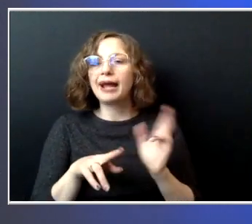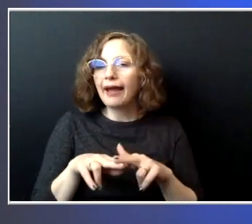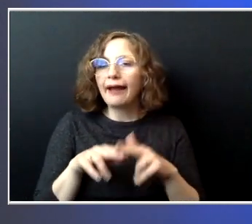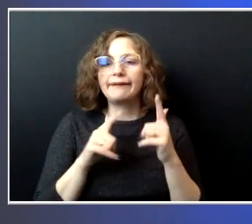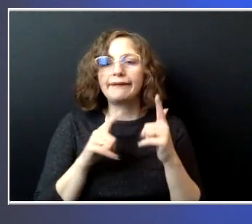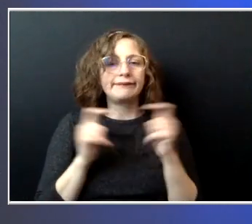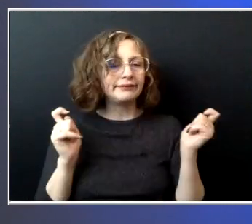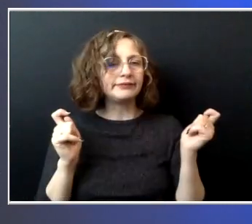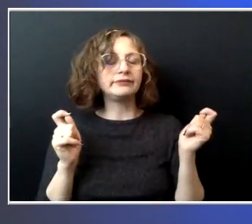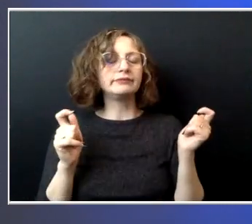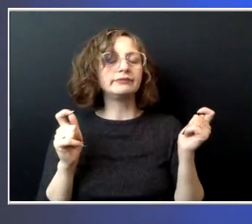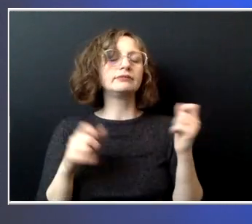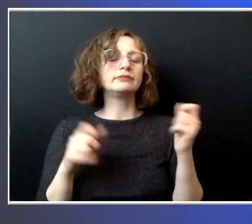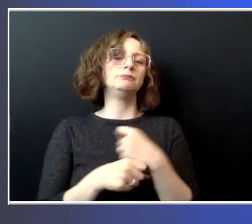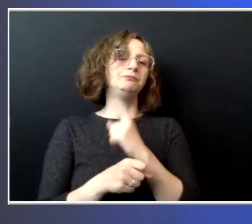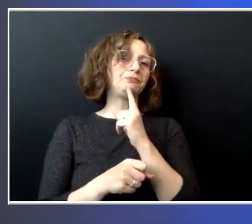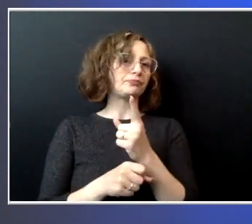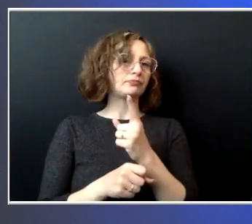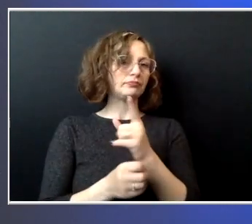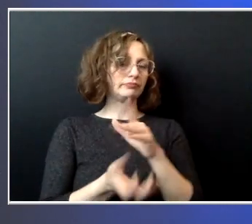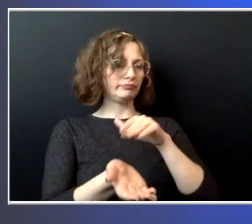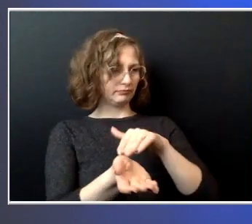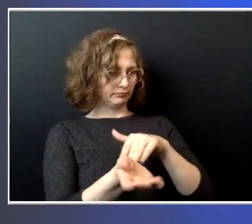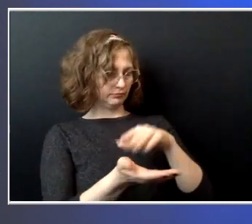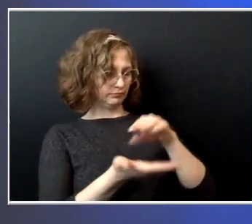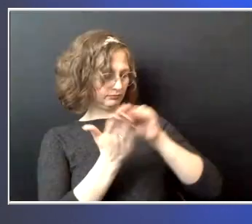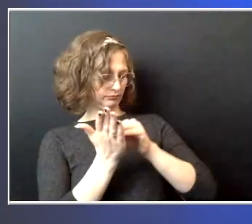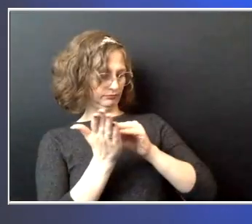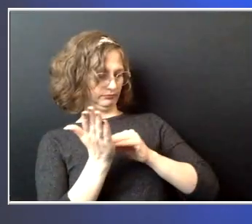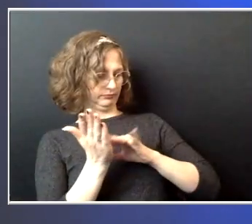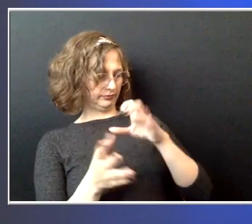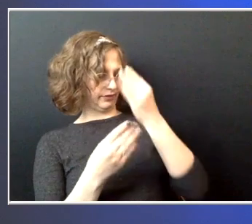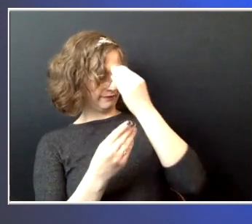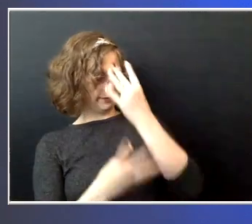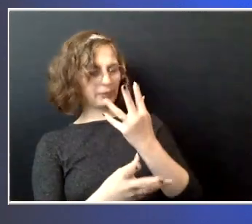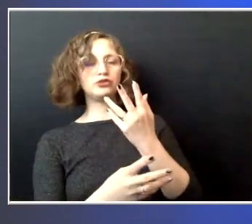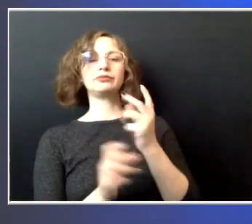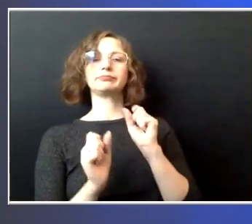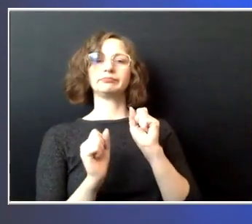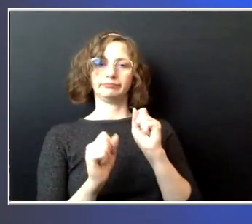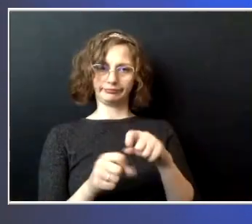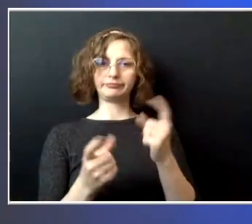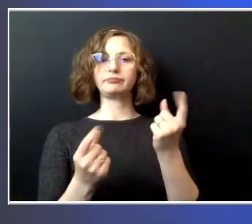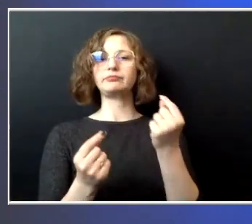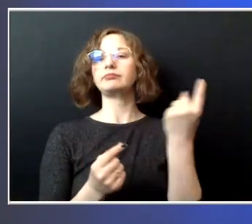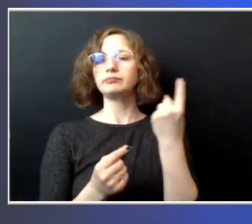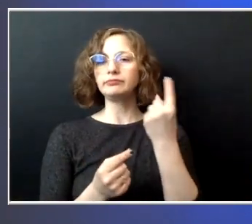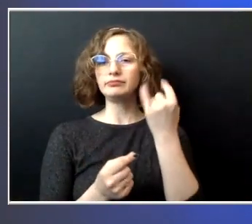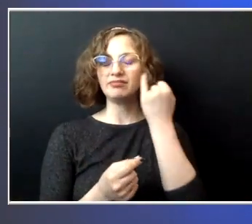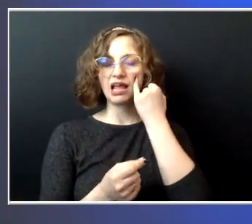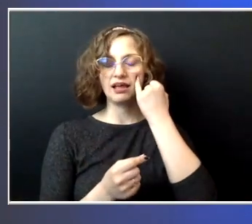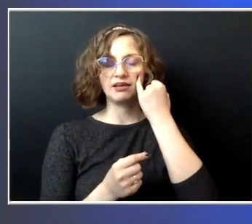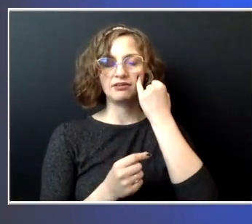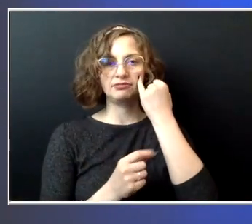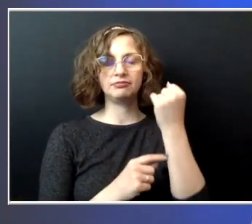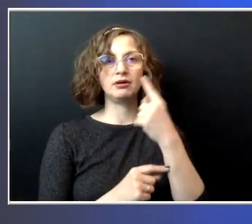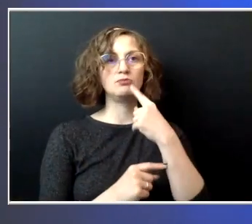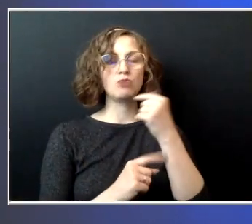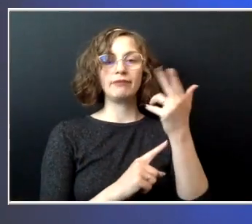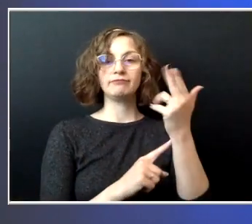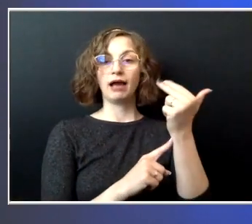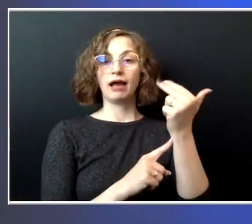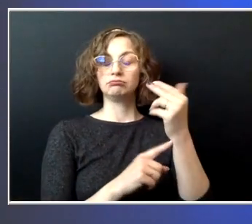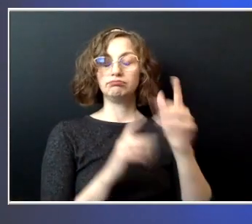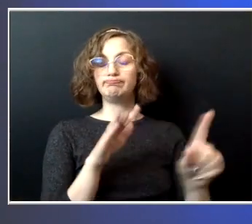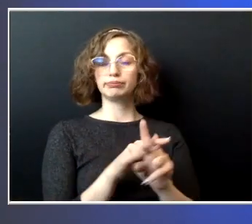is getting that information in real time and able to act on it when there's a red flag that goes up, if you would. So,